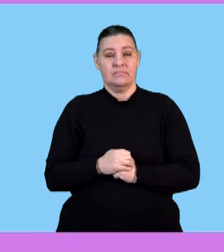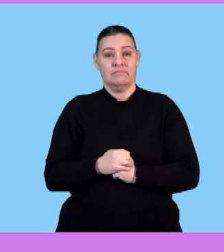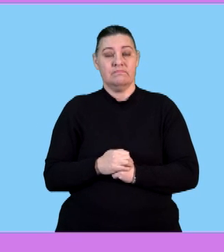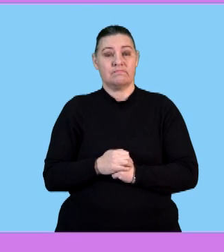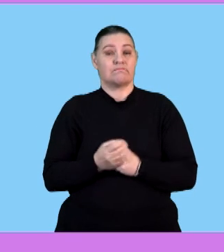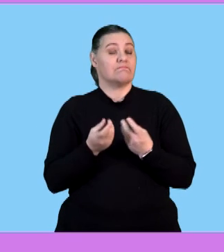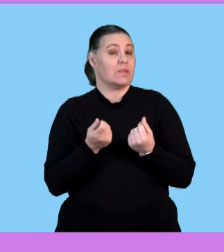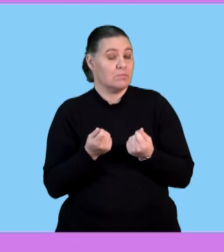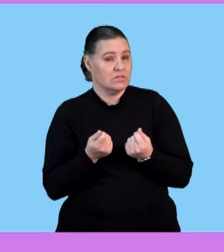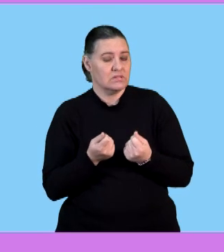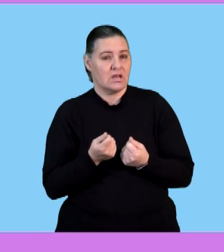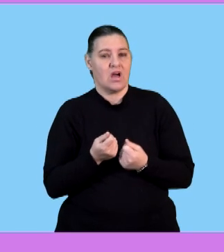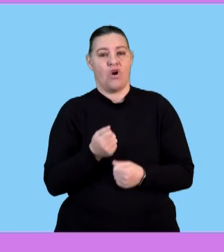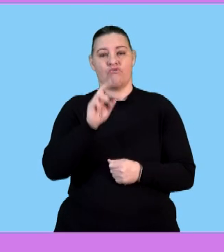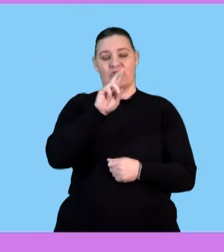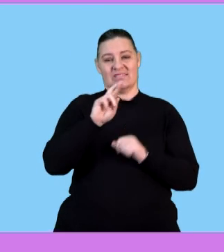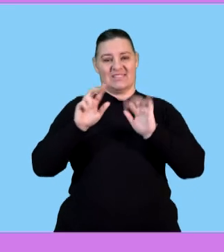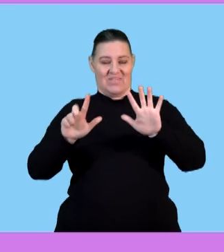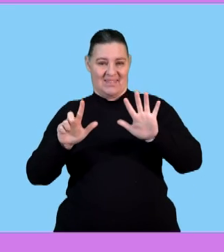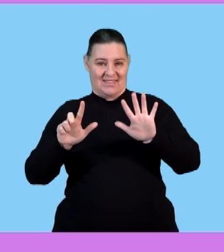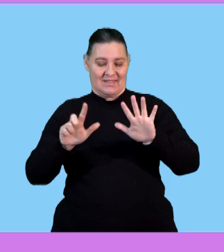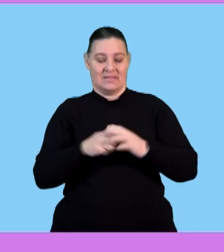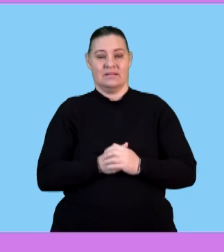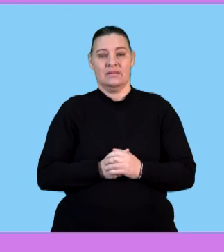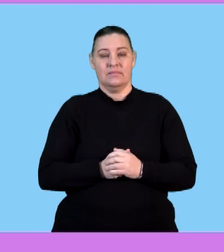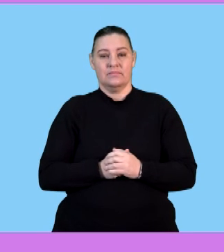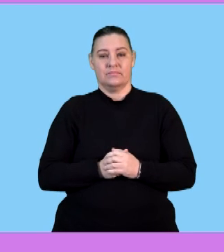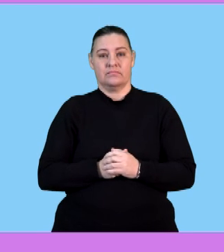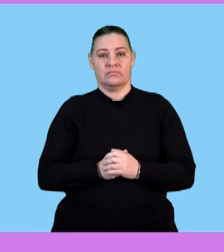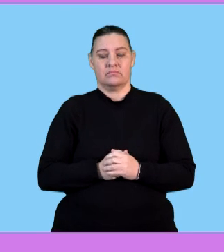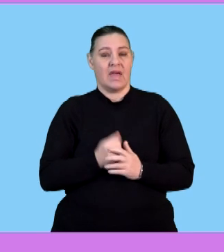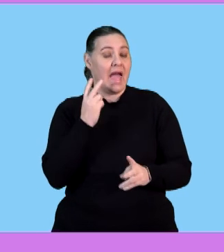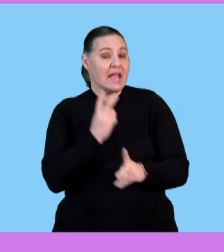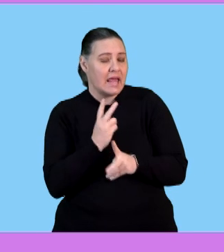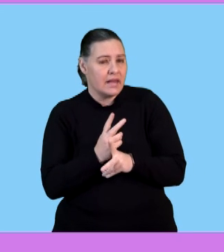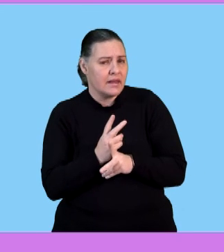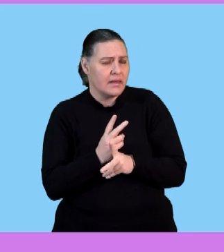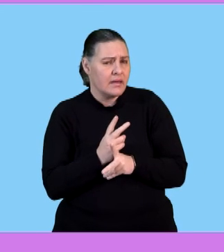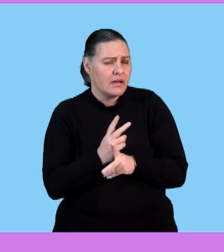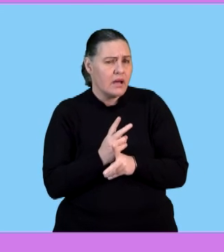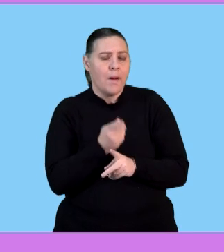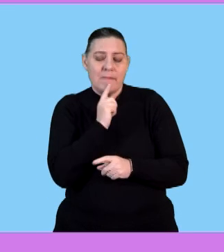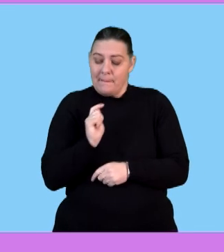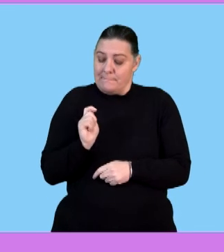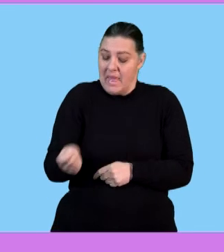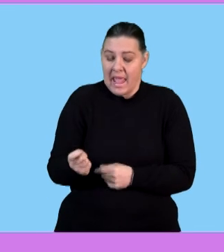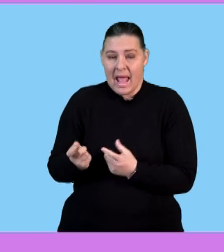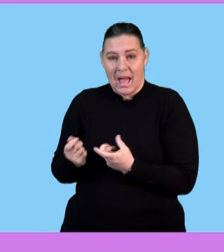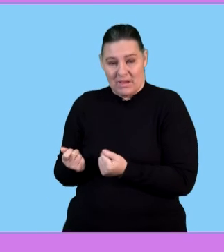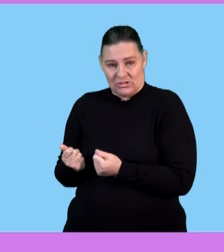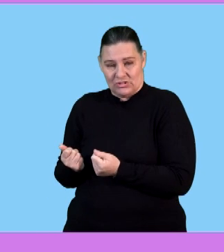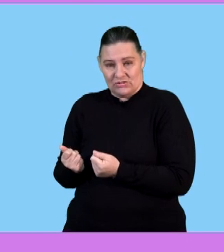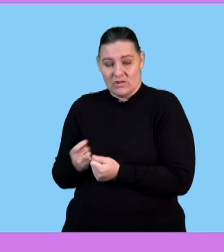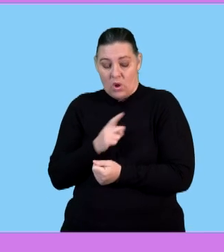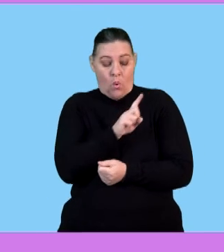that gives me 7 Rand. Now the question again, calculate how much you will pay for the shirt.